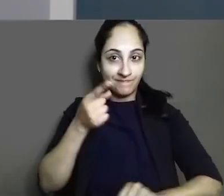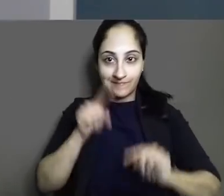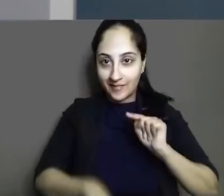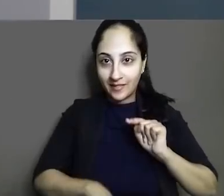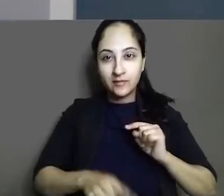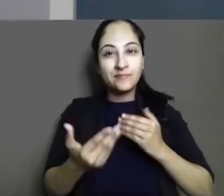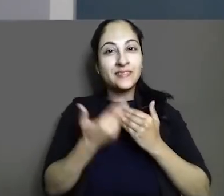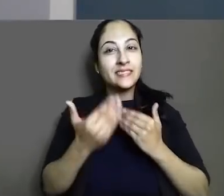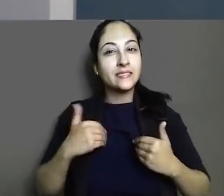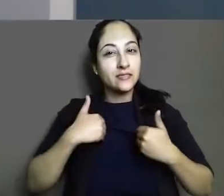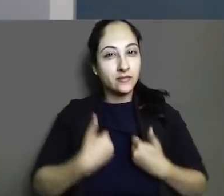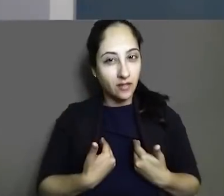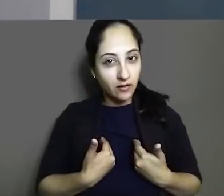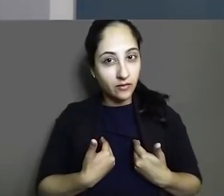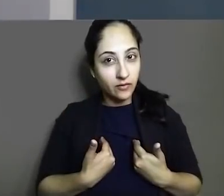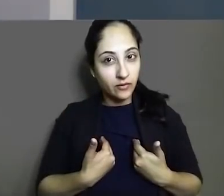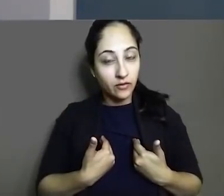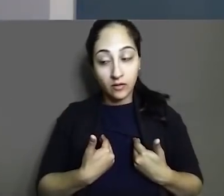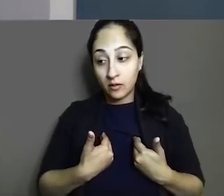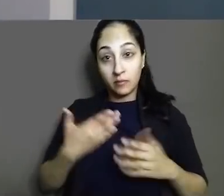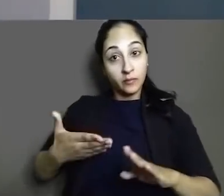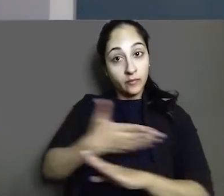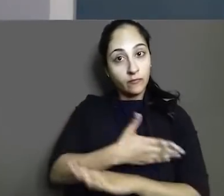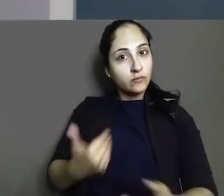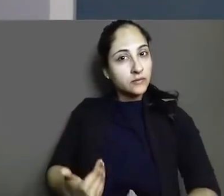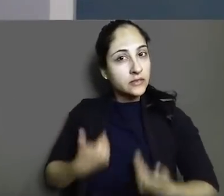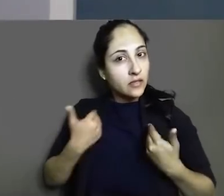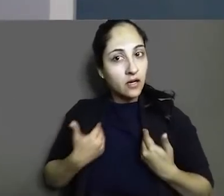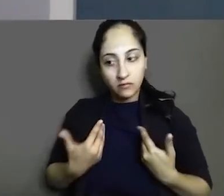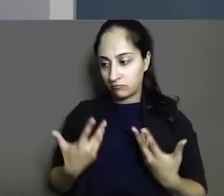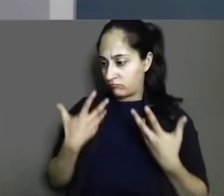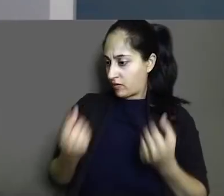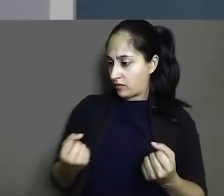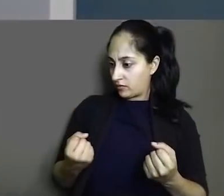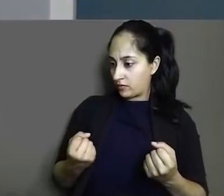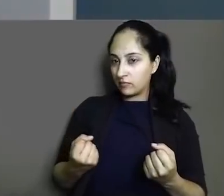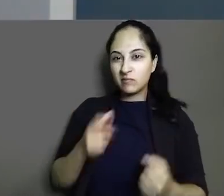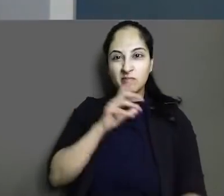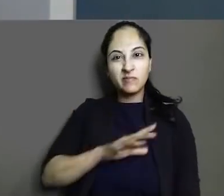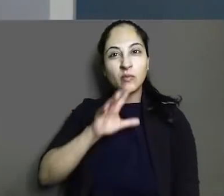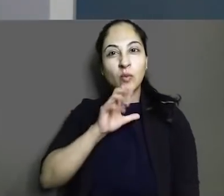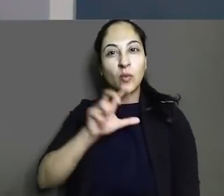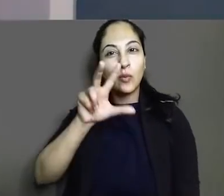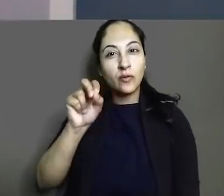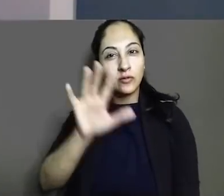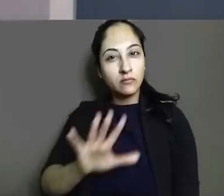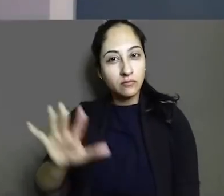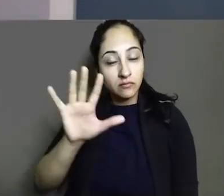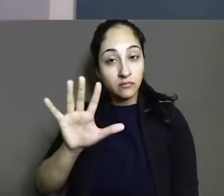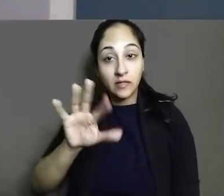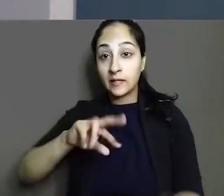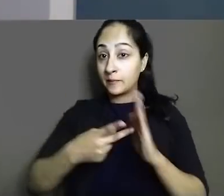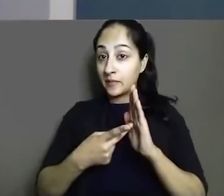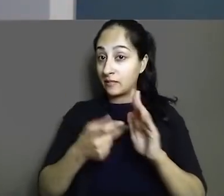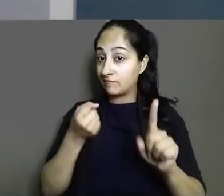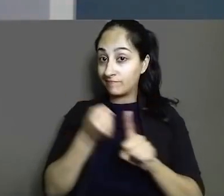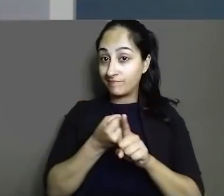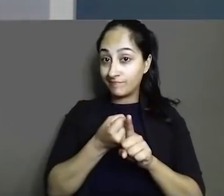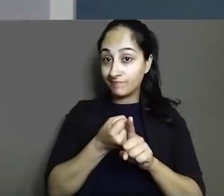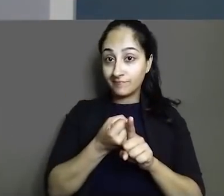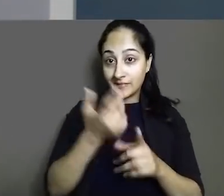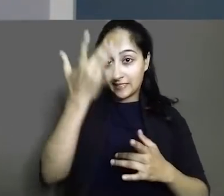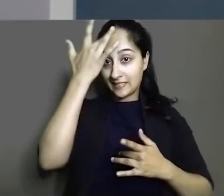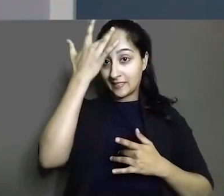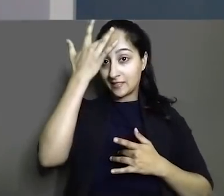So then let's talk about the risks of the vaccine. So vaccination is like a practice test. The vaccine presents your immune system